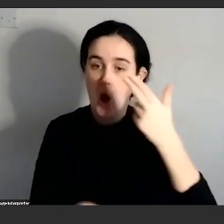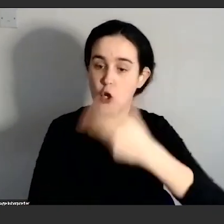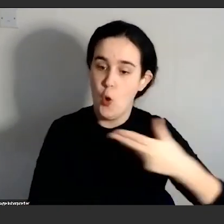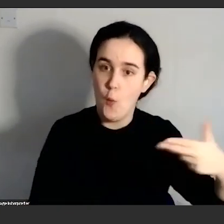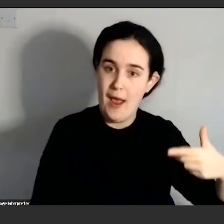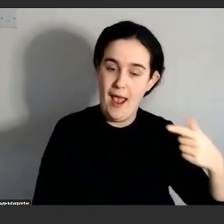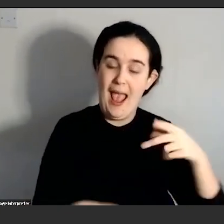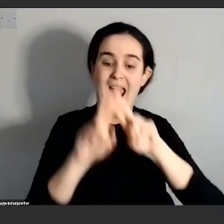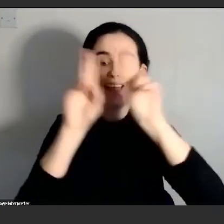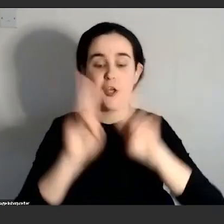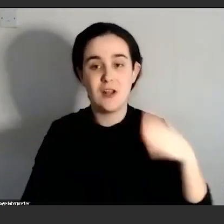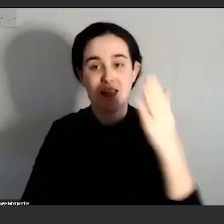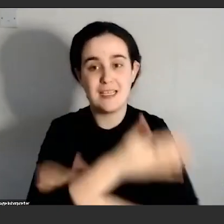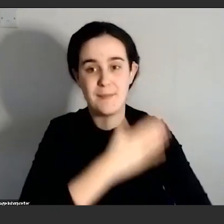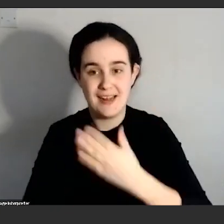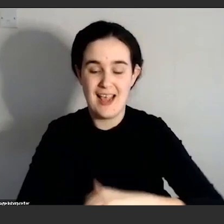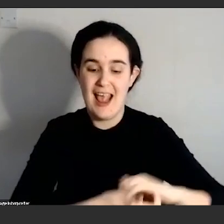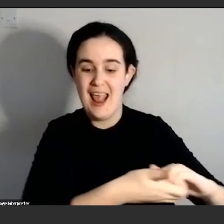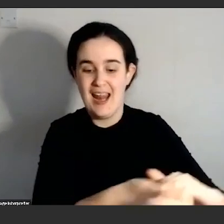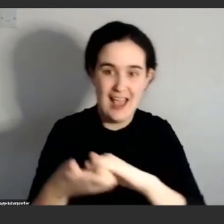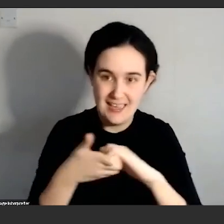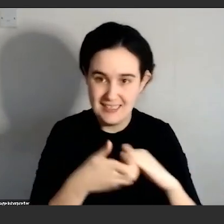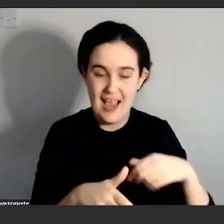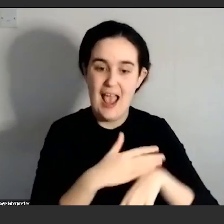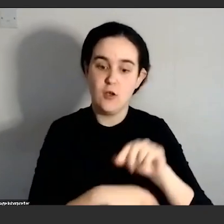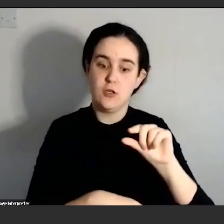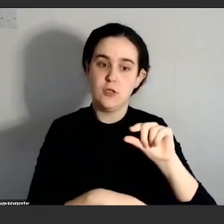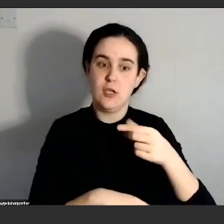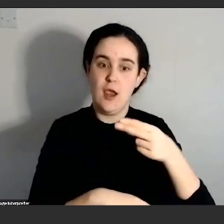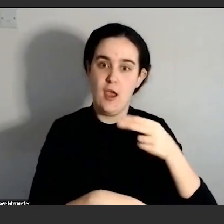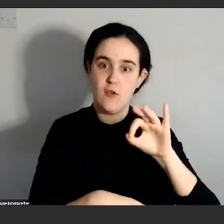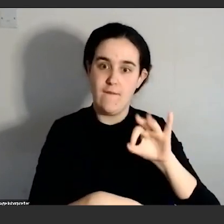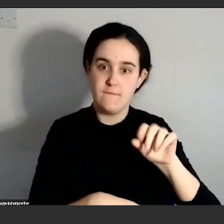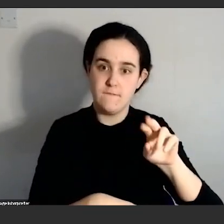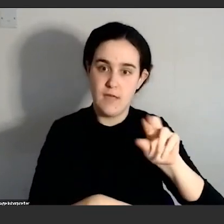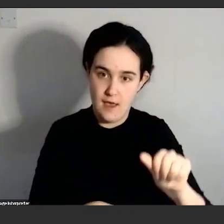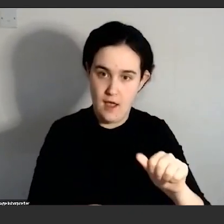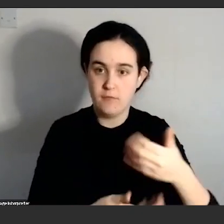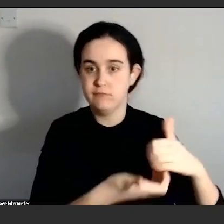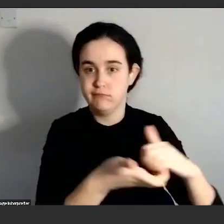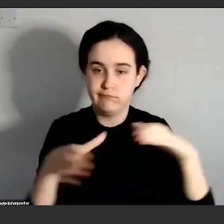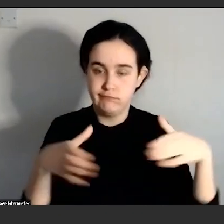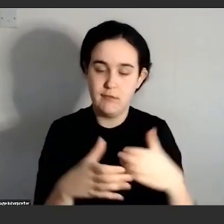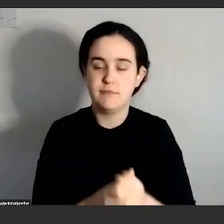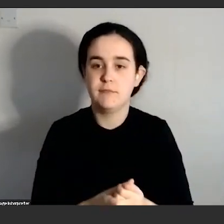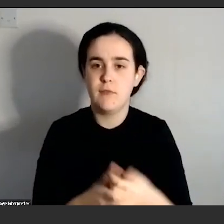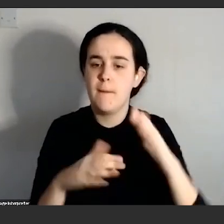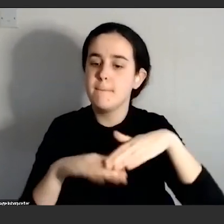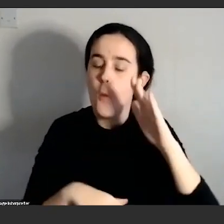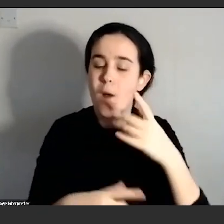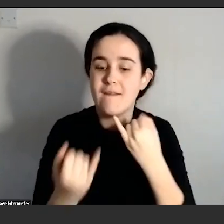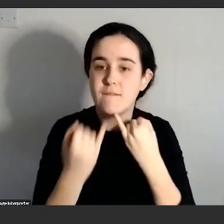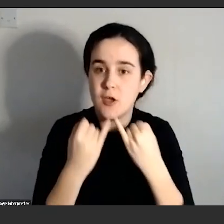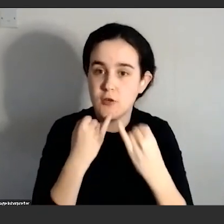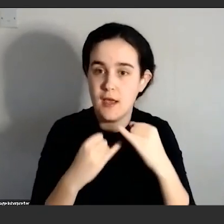globaldisabilitysummit.org. There you'll be able to find an entire 2-hour recording of this very meeting. If you want to rewind it and look at some